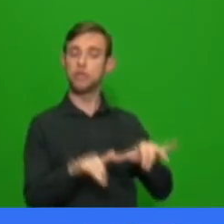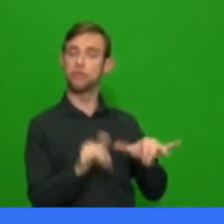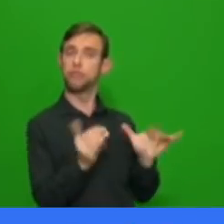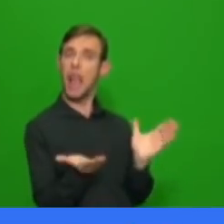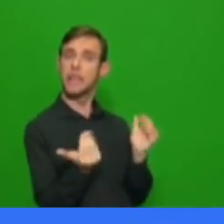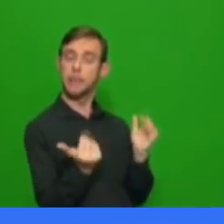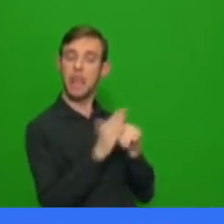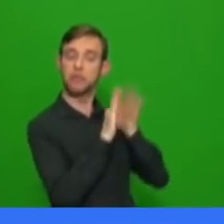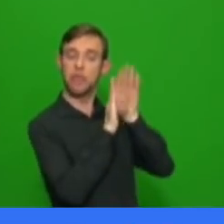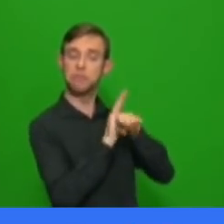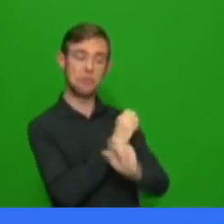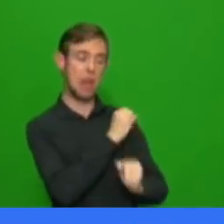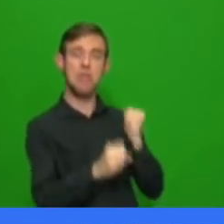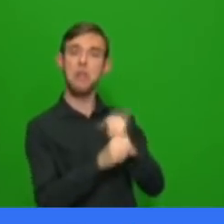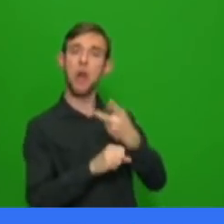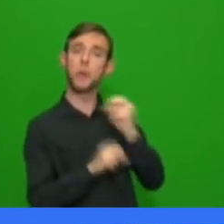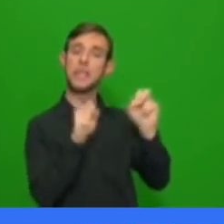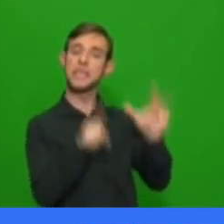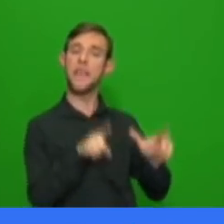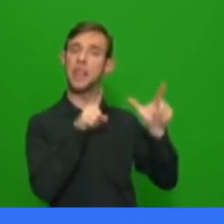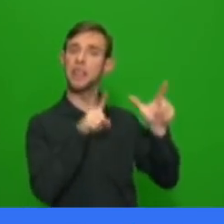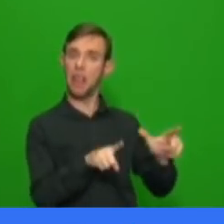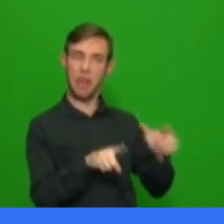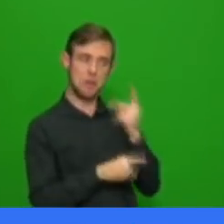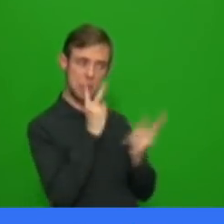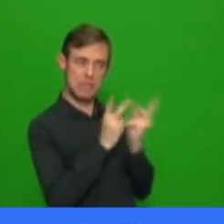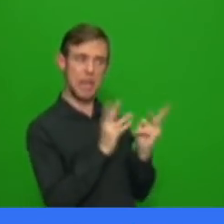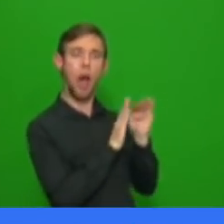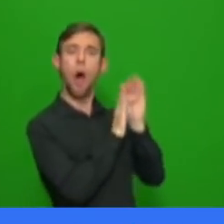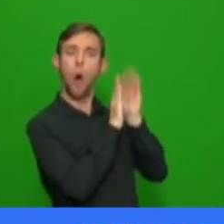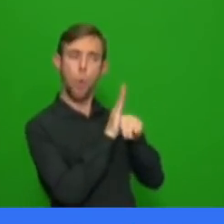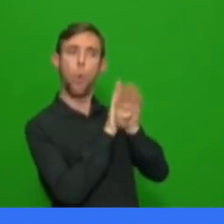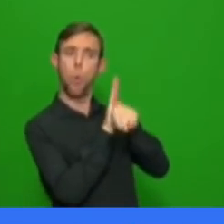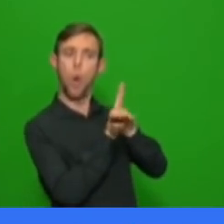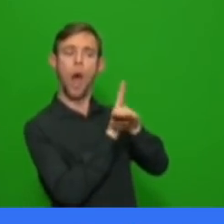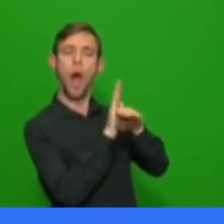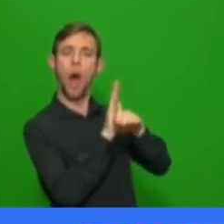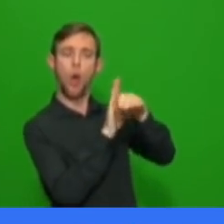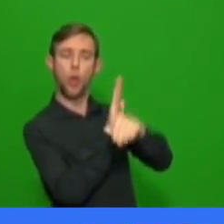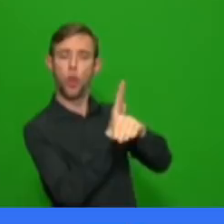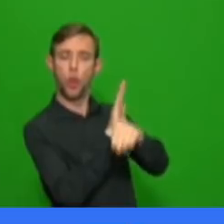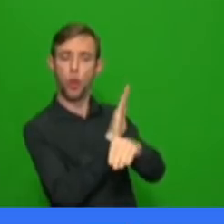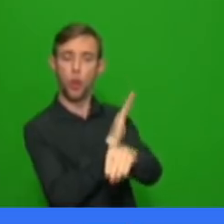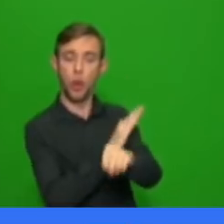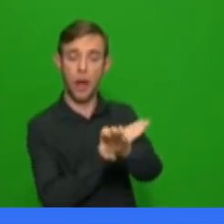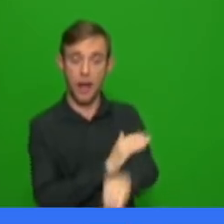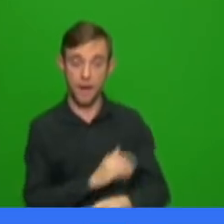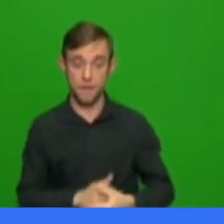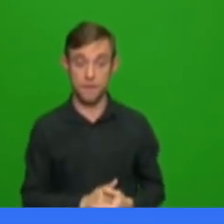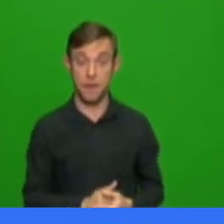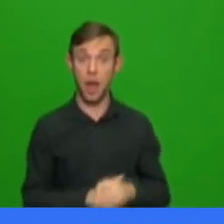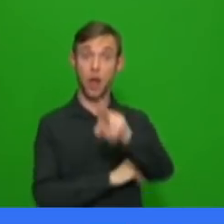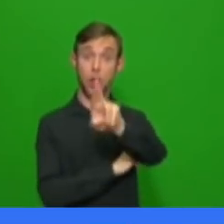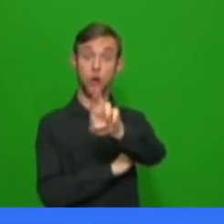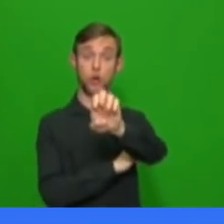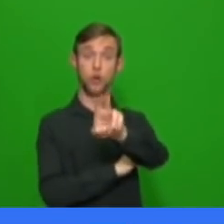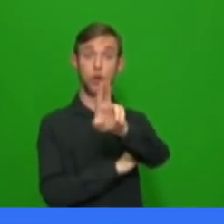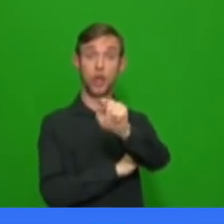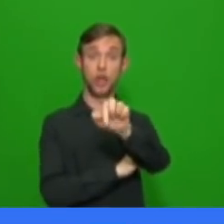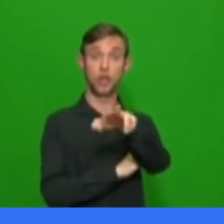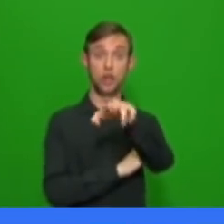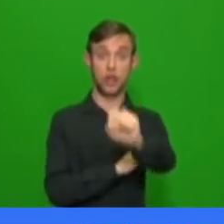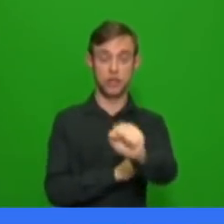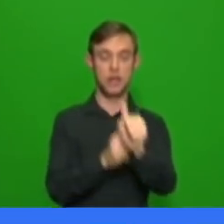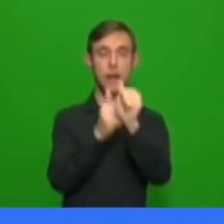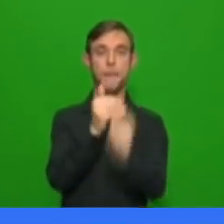of 2017. The inflation expectations of market analysts in the May